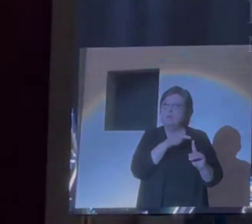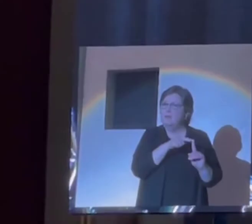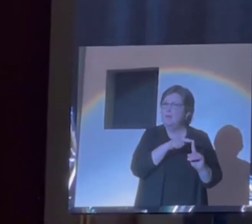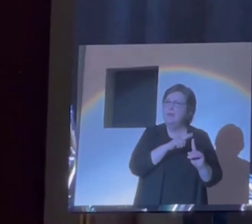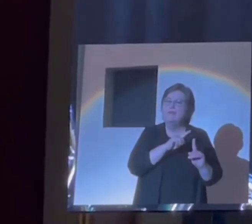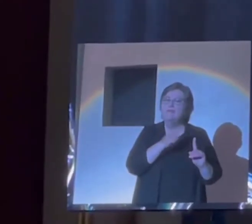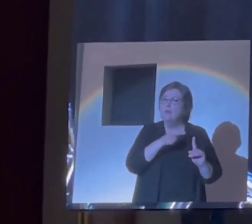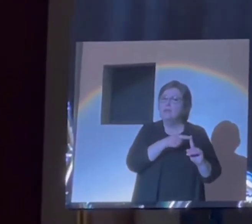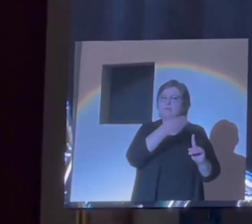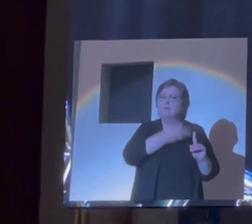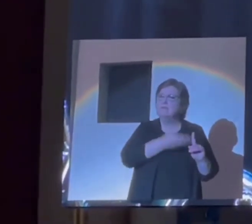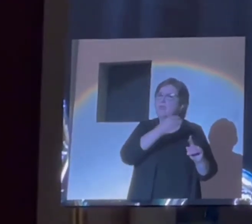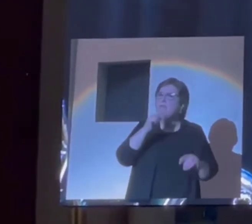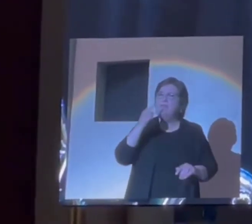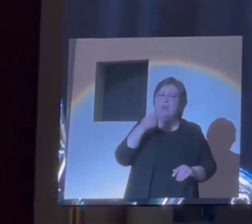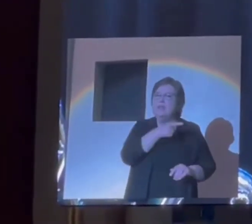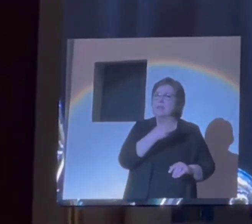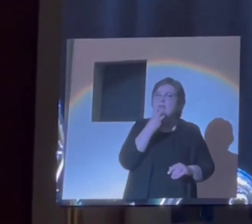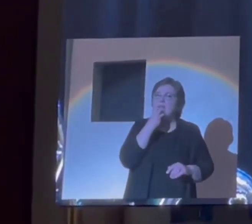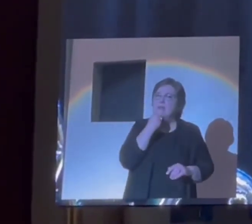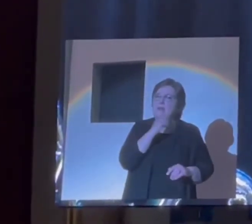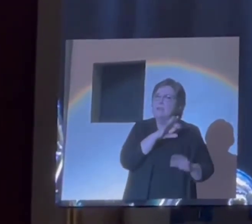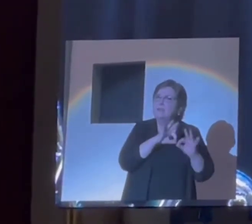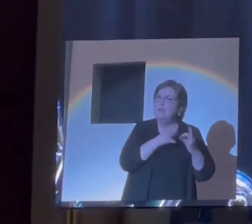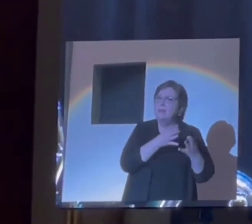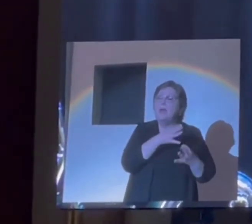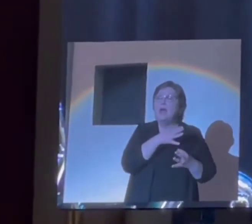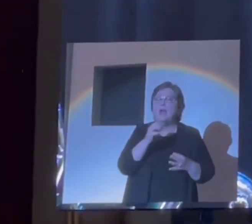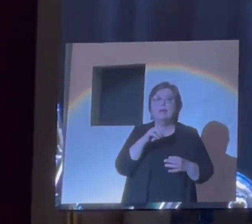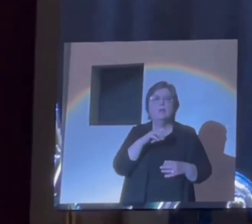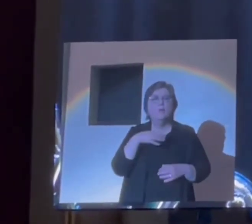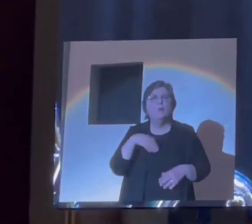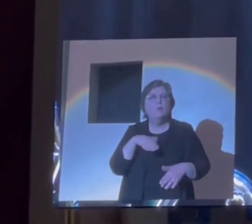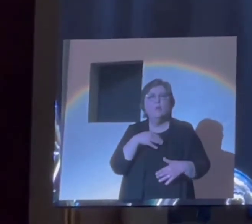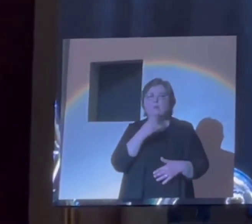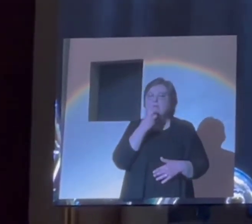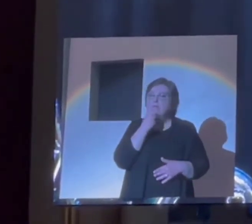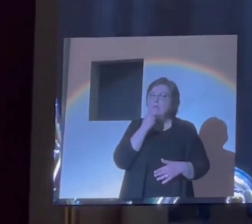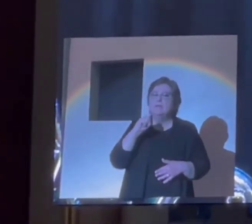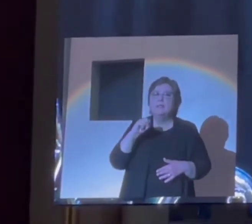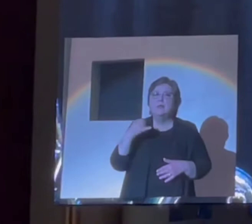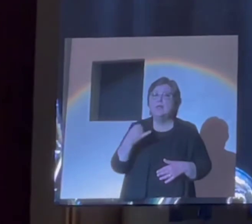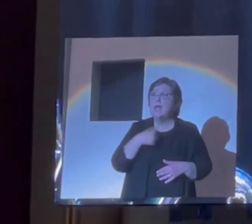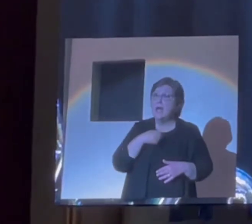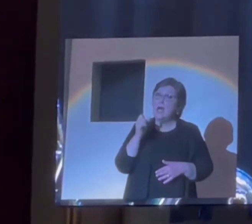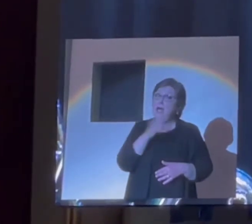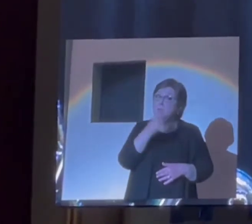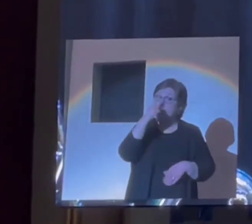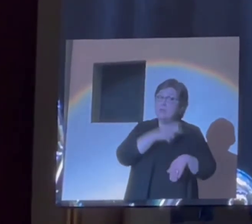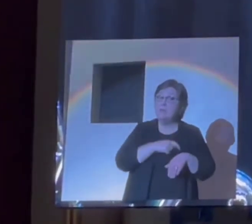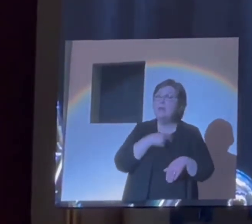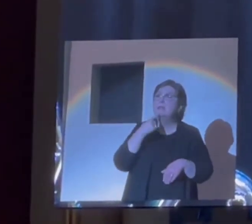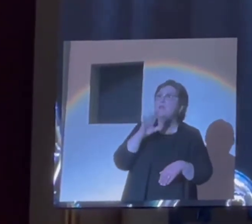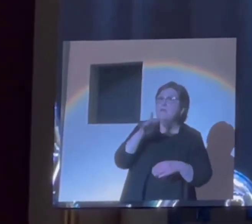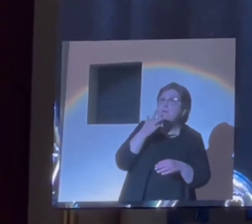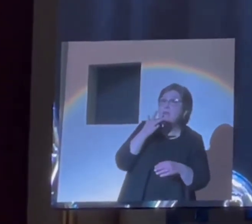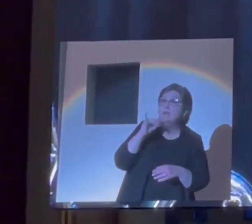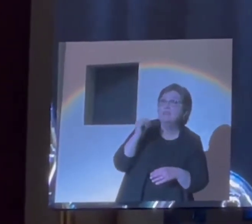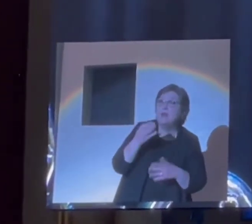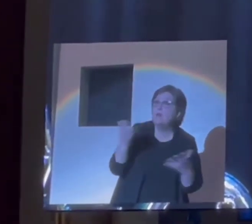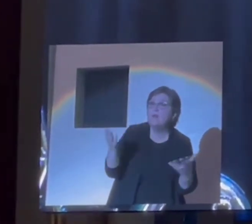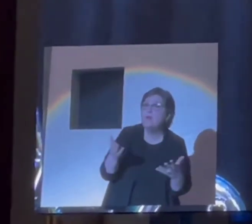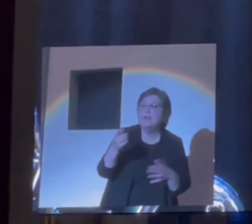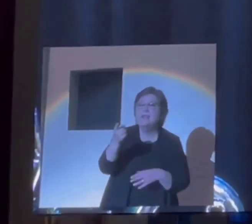And he loved his San Jose. I asked him once, "What's your favorite job?" And without hesitation,